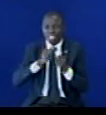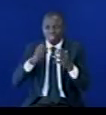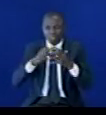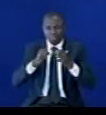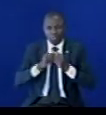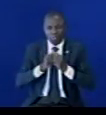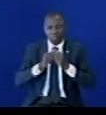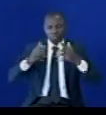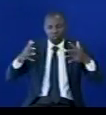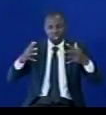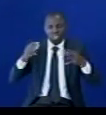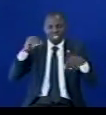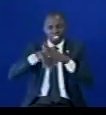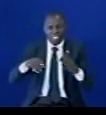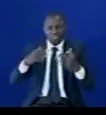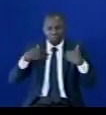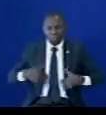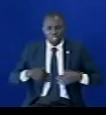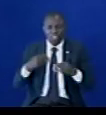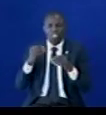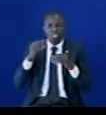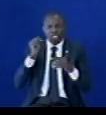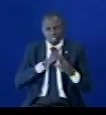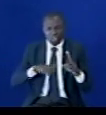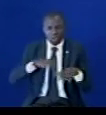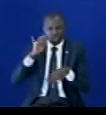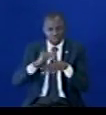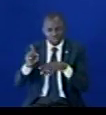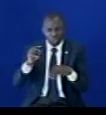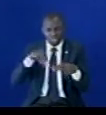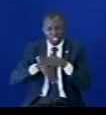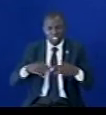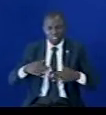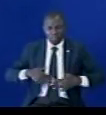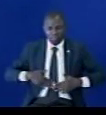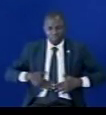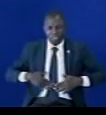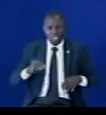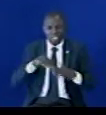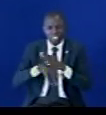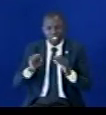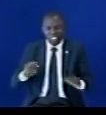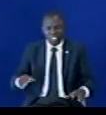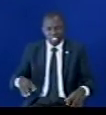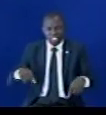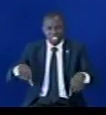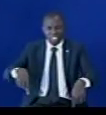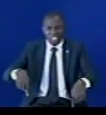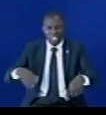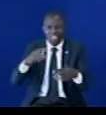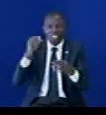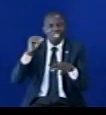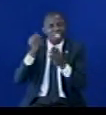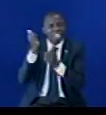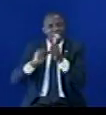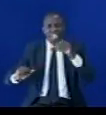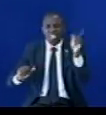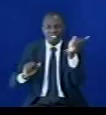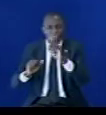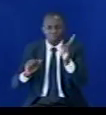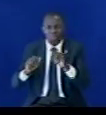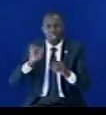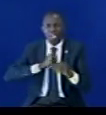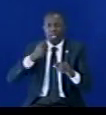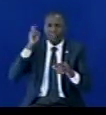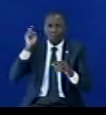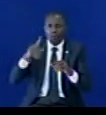that swelling, the Lord touch you right now in the neck, in the tummy, in the private part, anywhere, lymphatiasis. I command